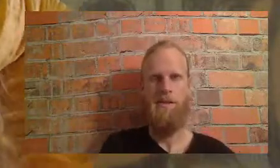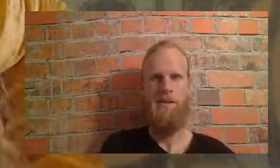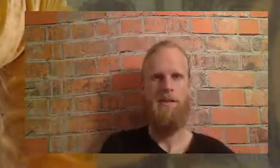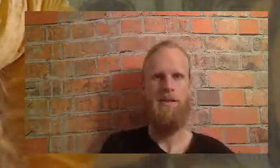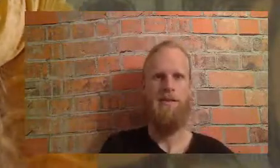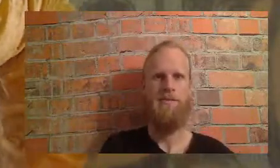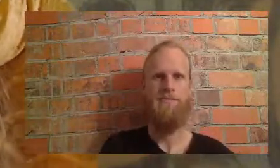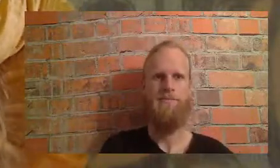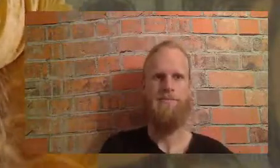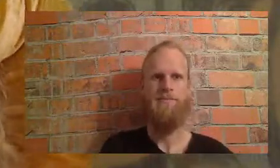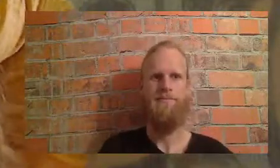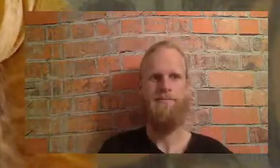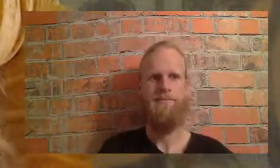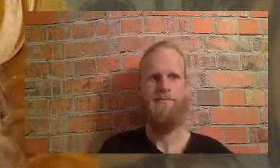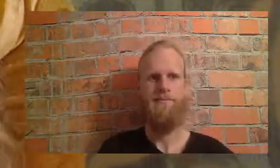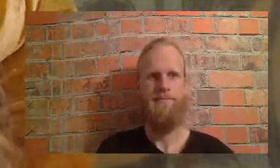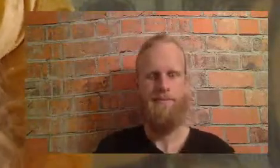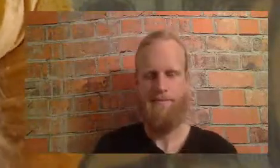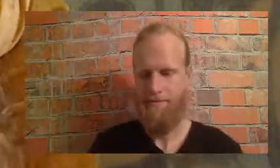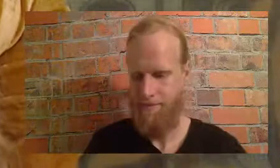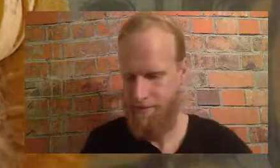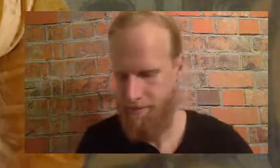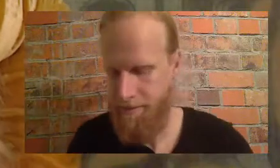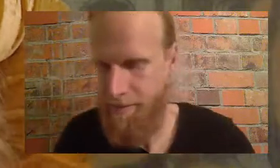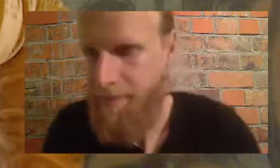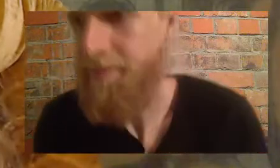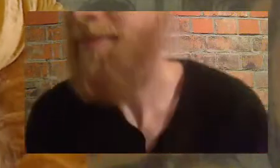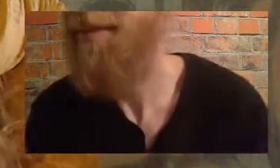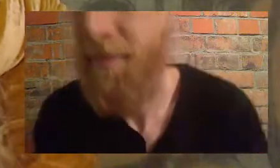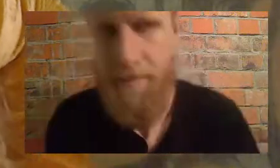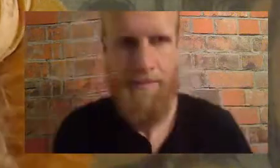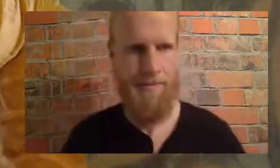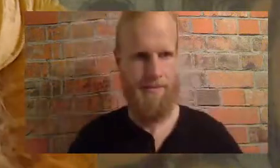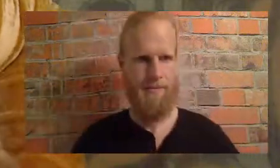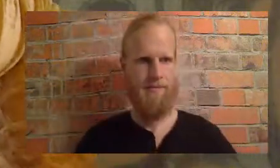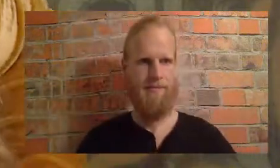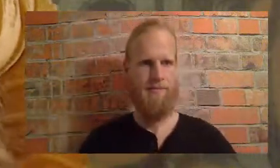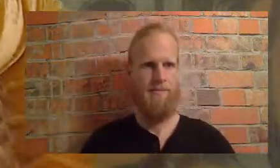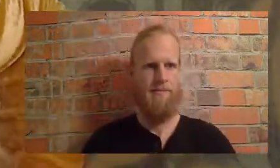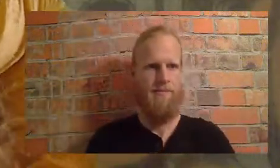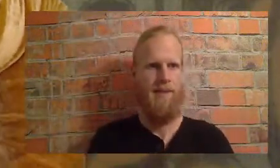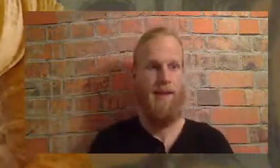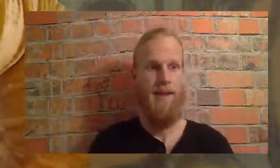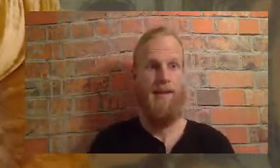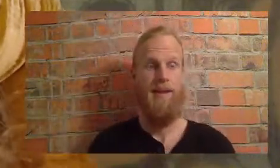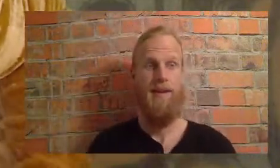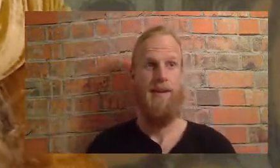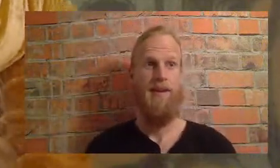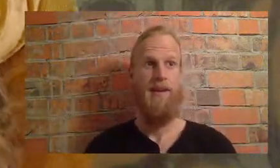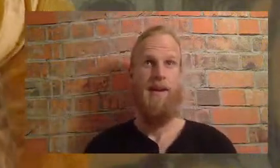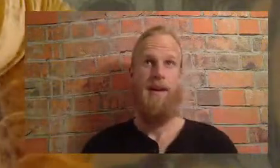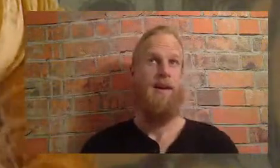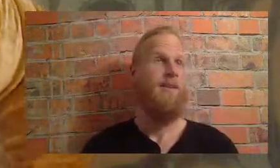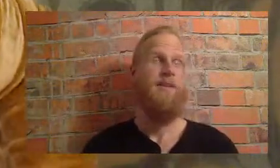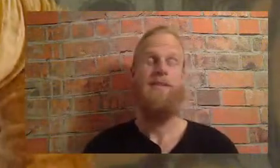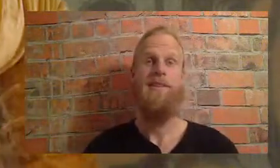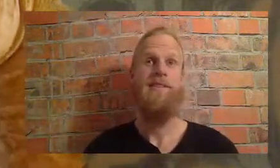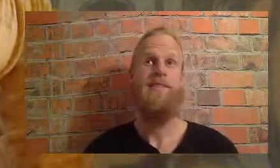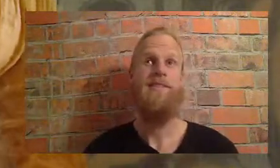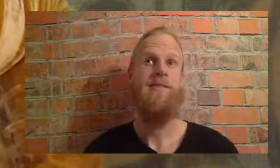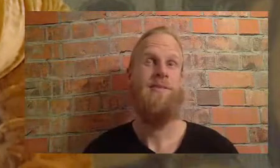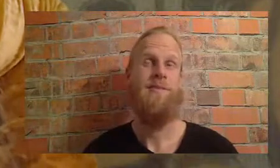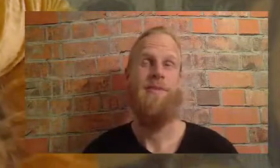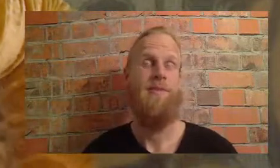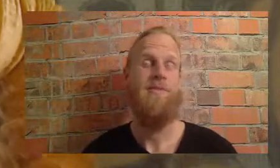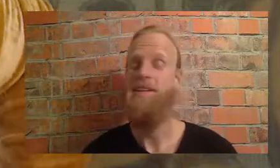positive thought one more time, and say it with some enthusiasm. I allow myself to